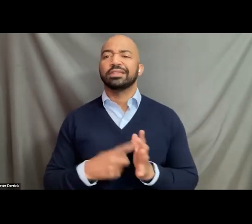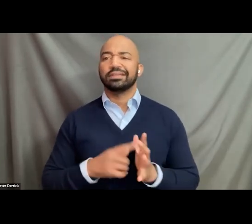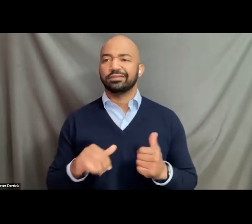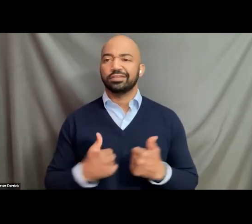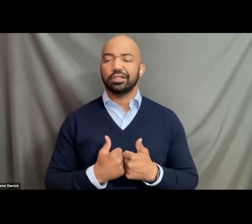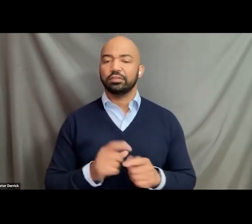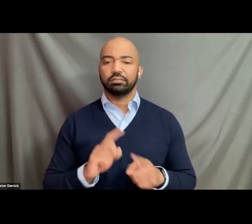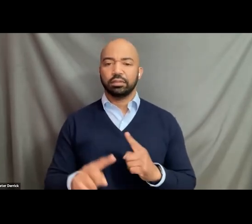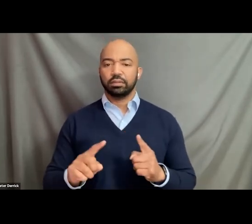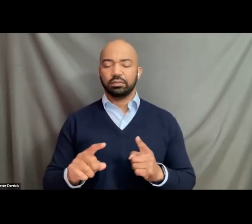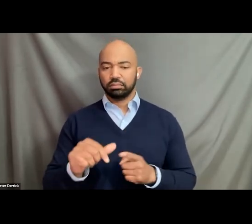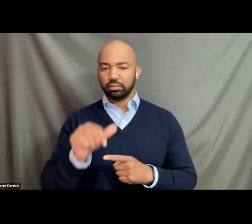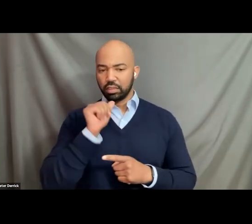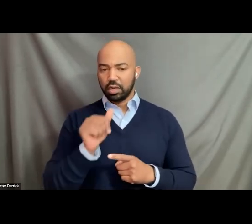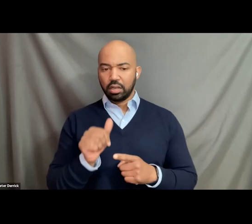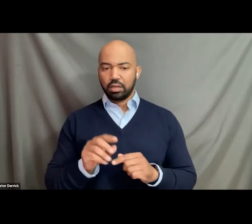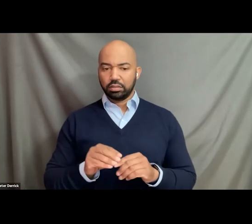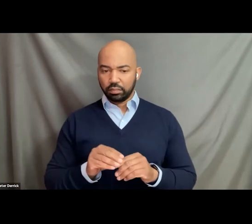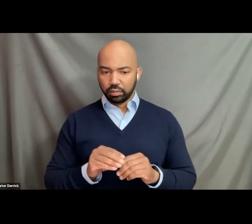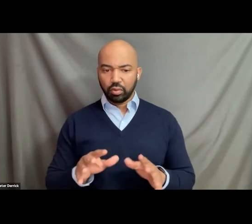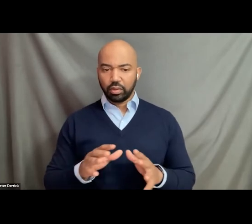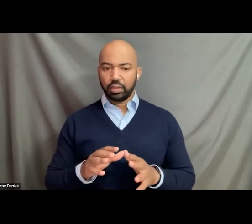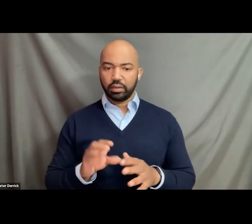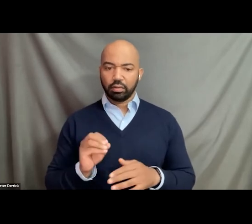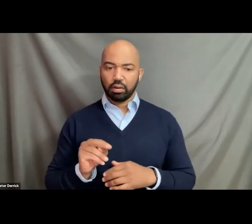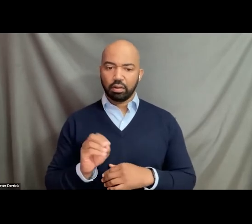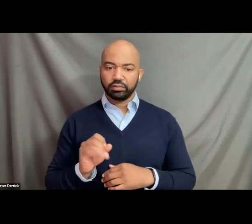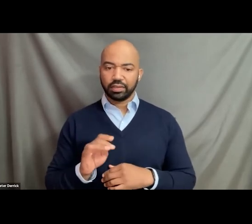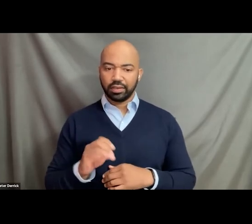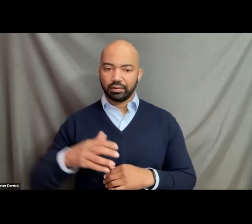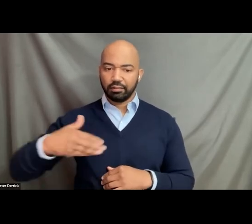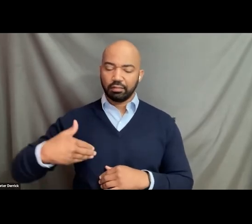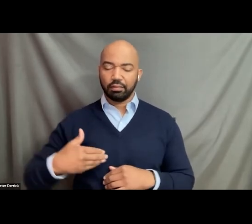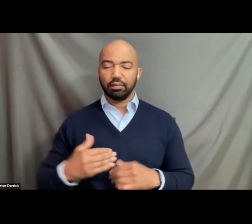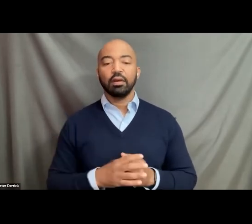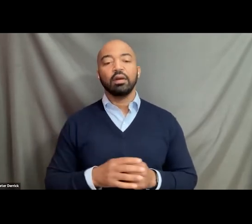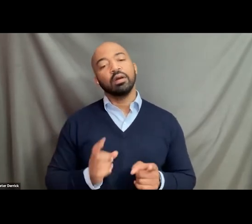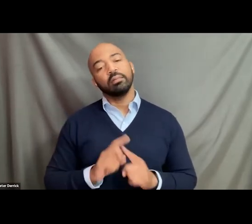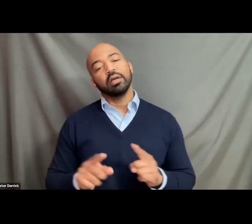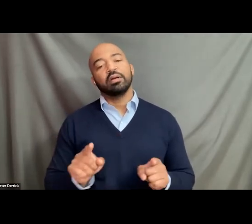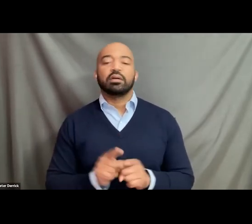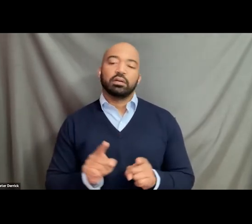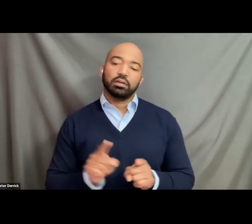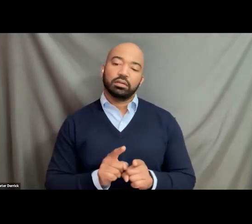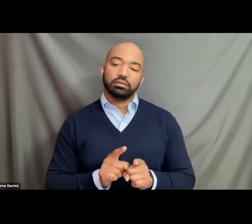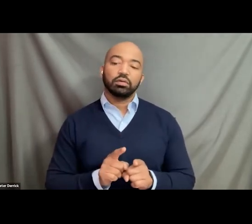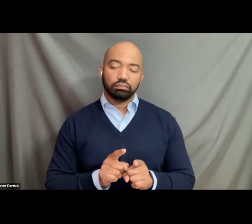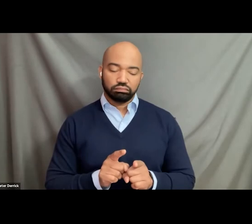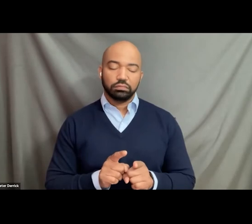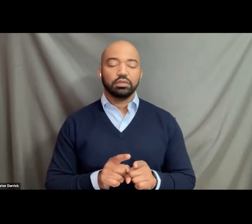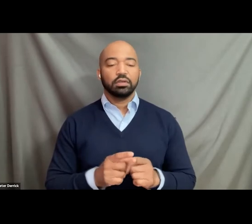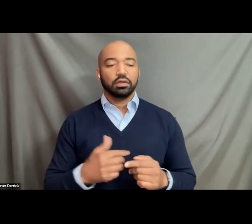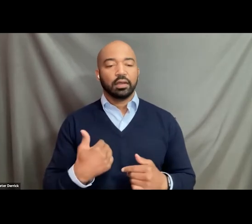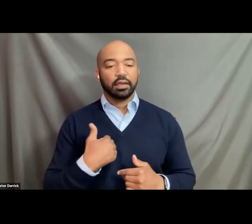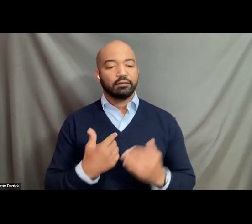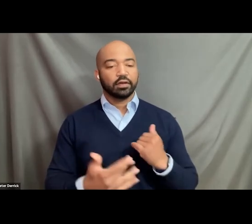haven't yet deployed this on site. But most of the time, and we haven't done a technical evaluation of